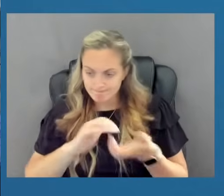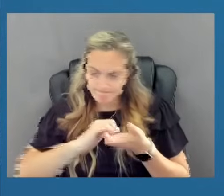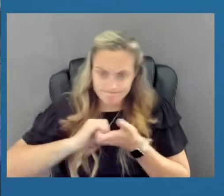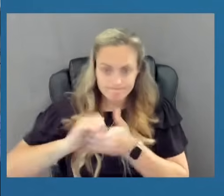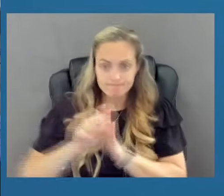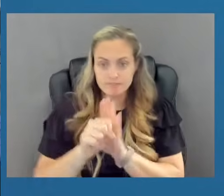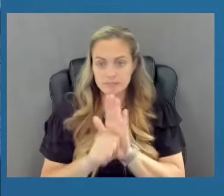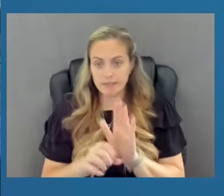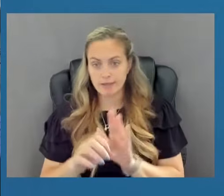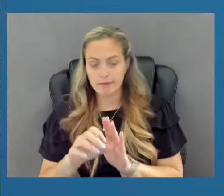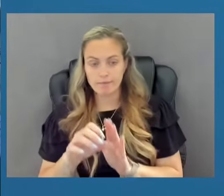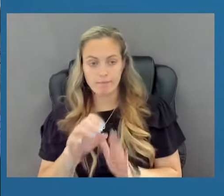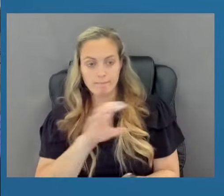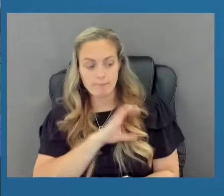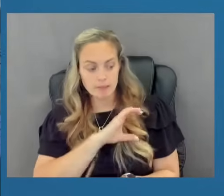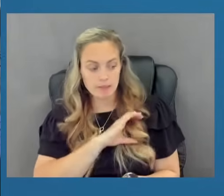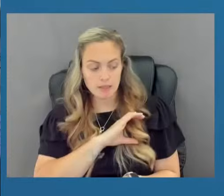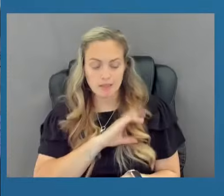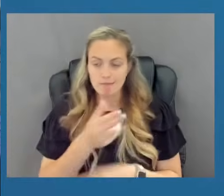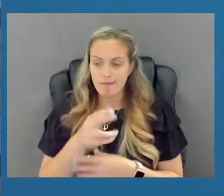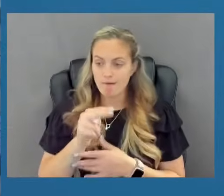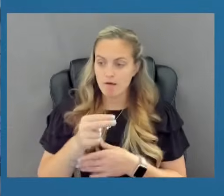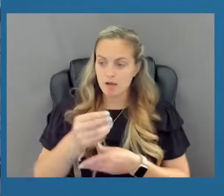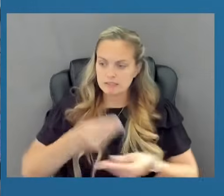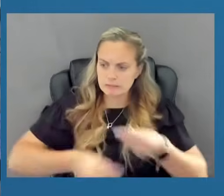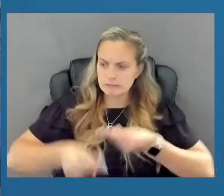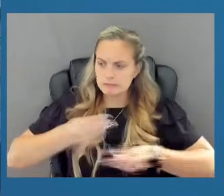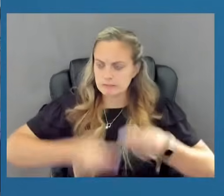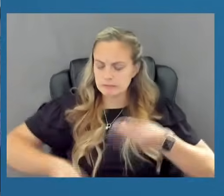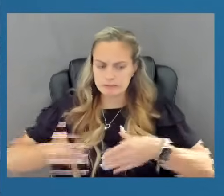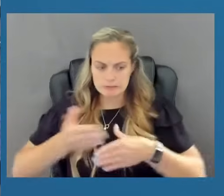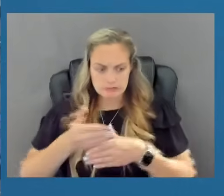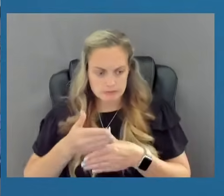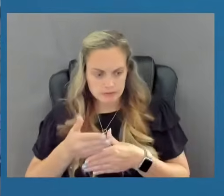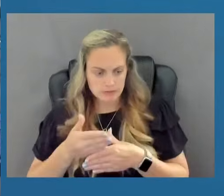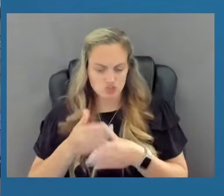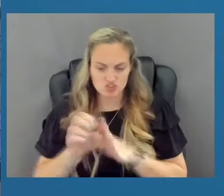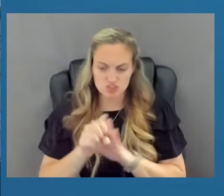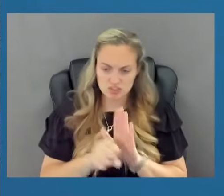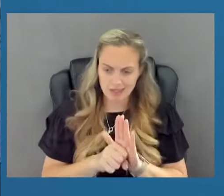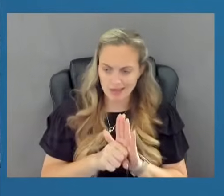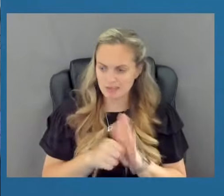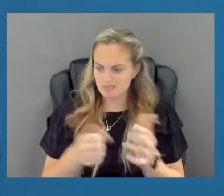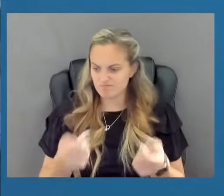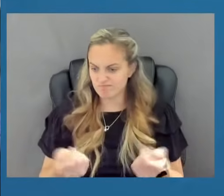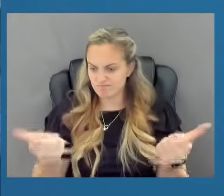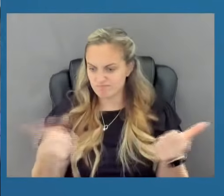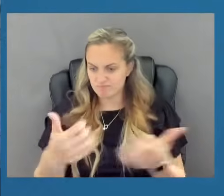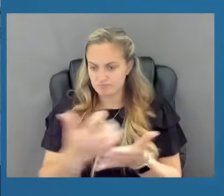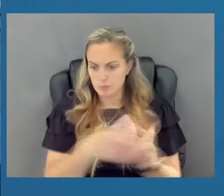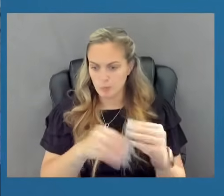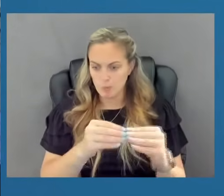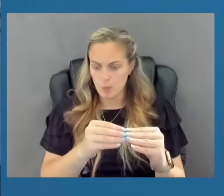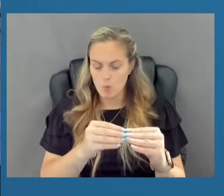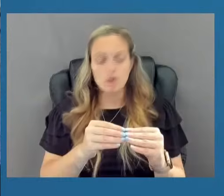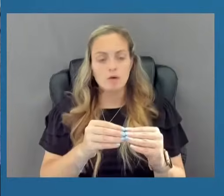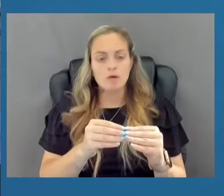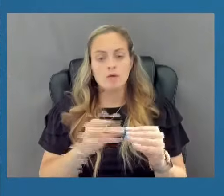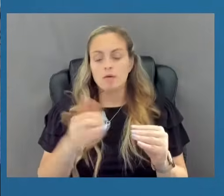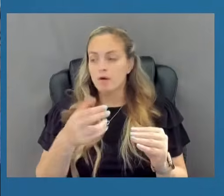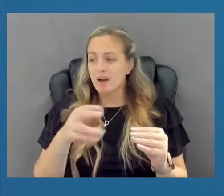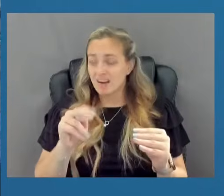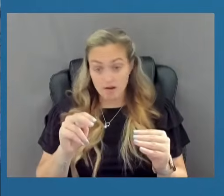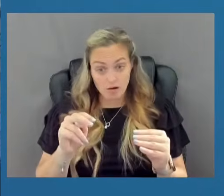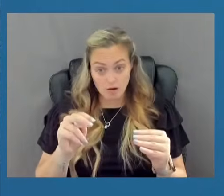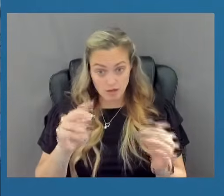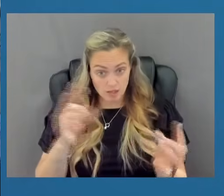police to deal with gun interdiction, taking guns out of the streets, off our streets. Our gun violence rates are down to